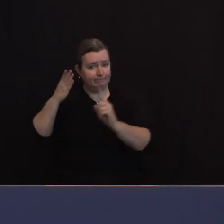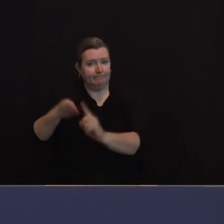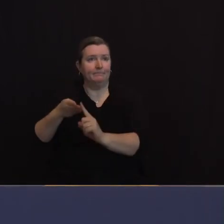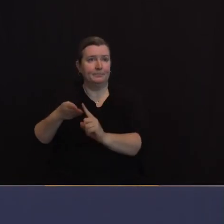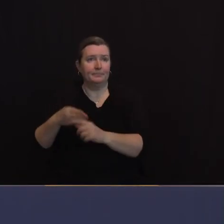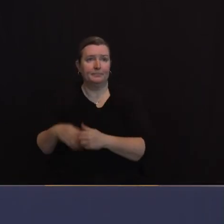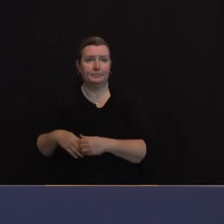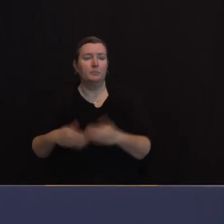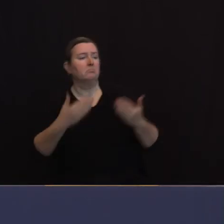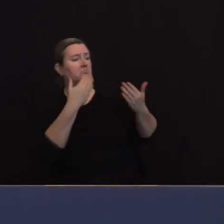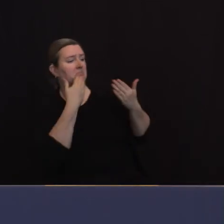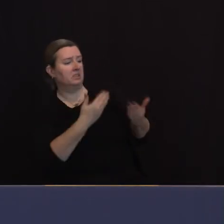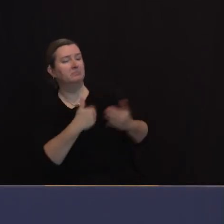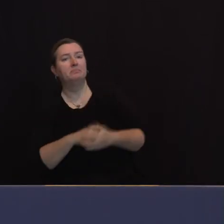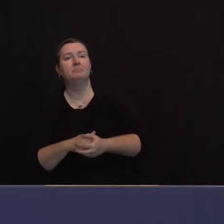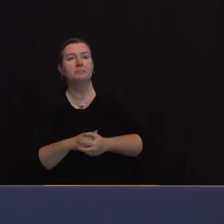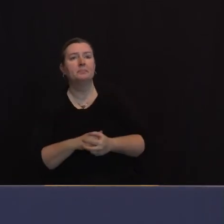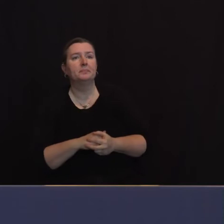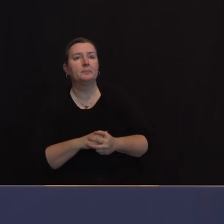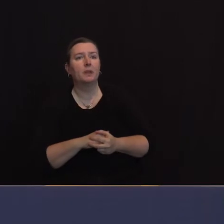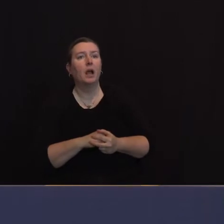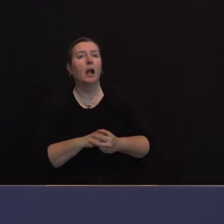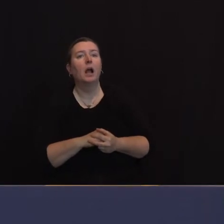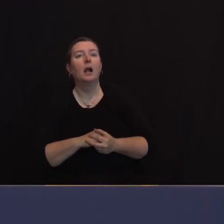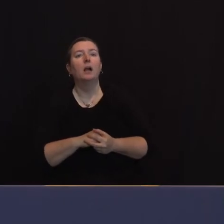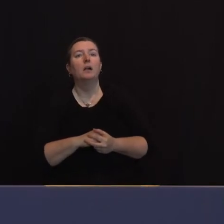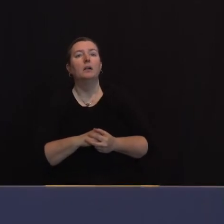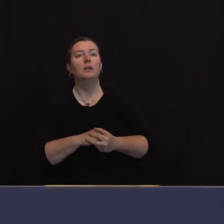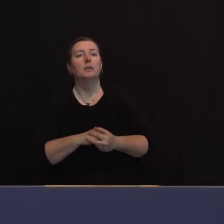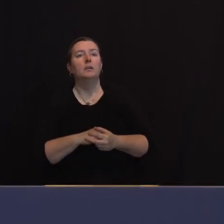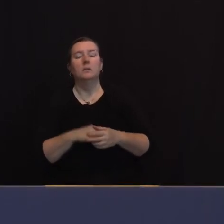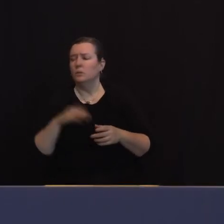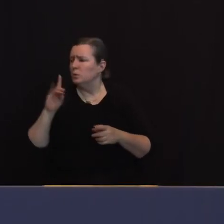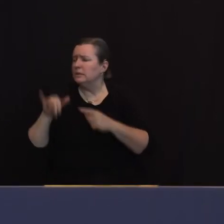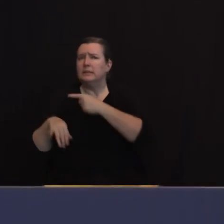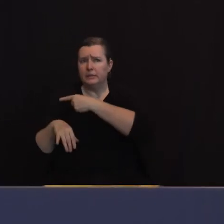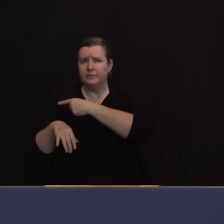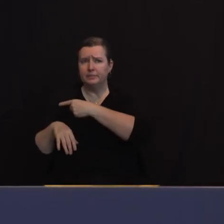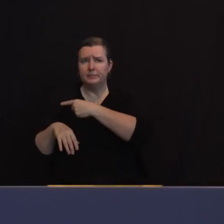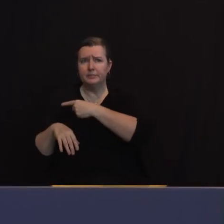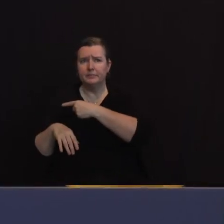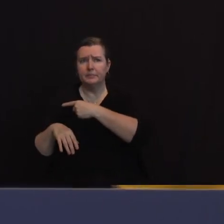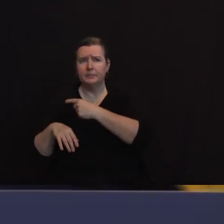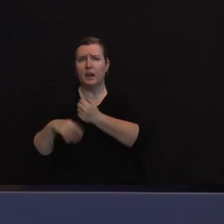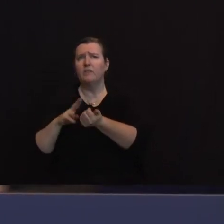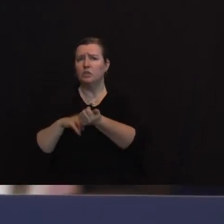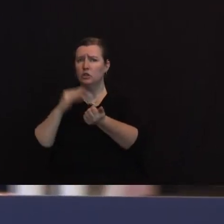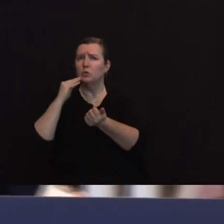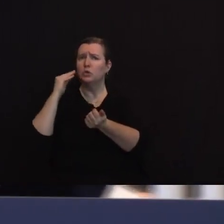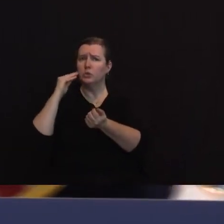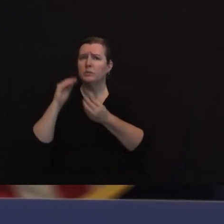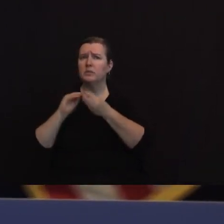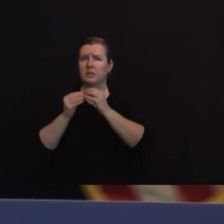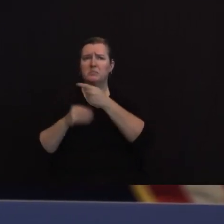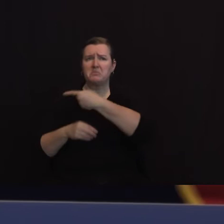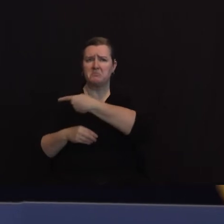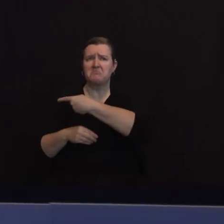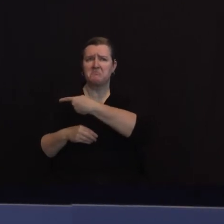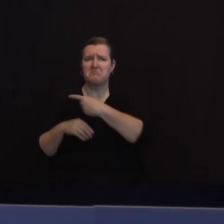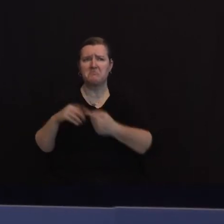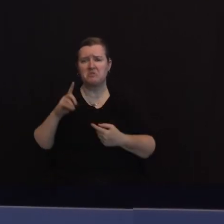Okay, do you have the nursing home numbers, Judy? Yeah. Do you mind? Sure. Nursing home numbers right